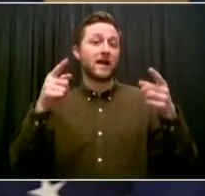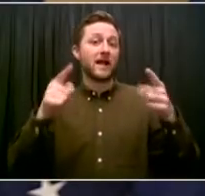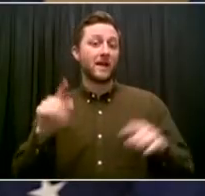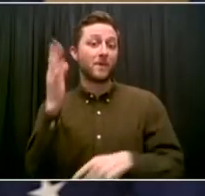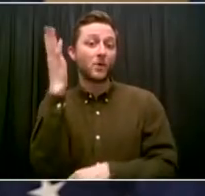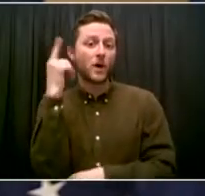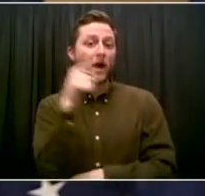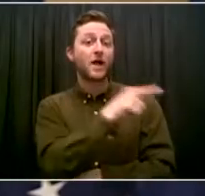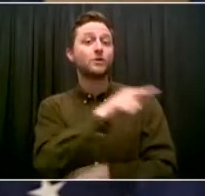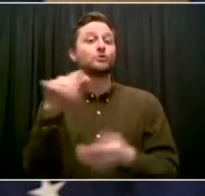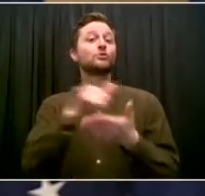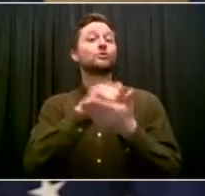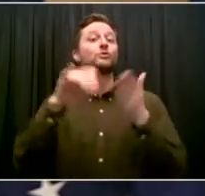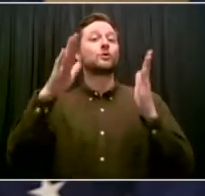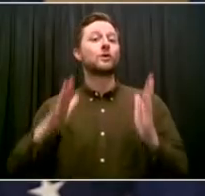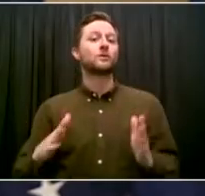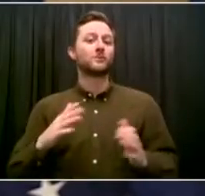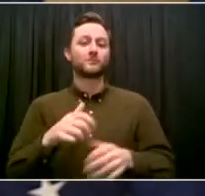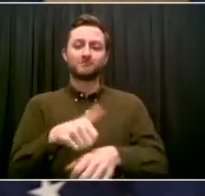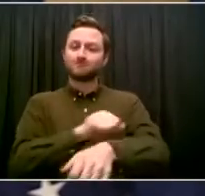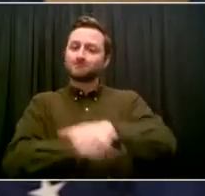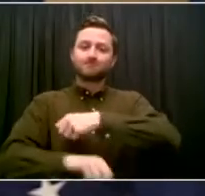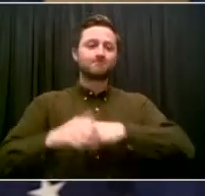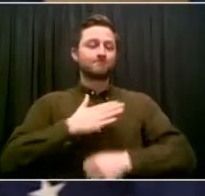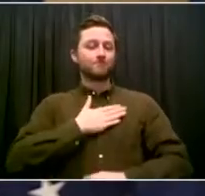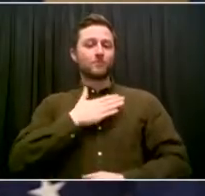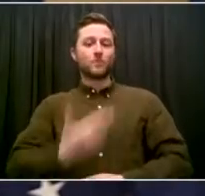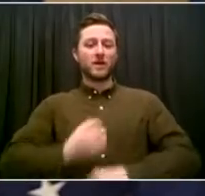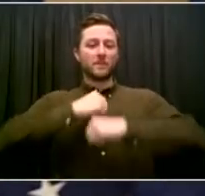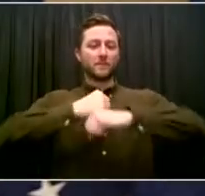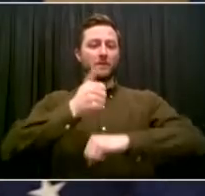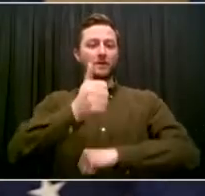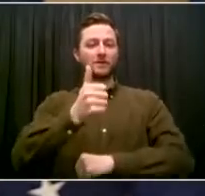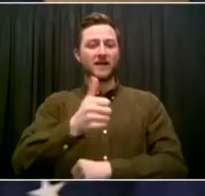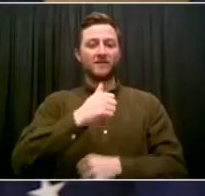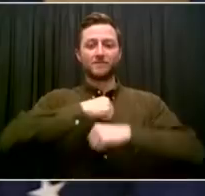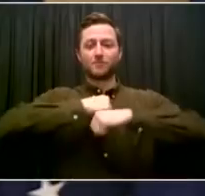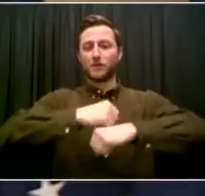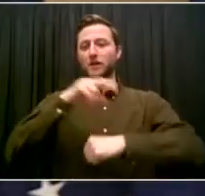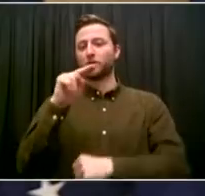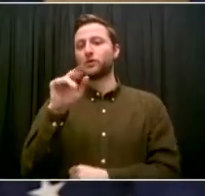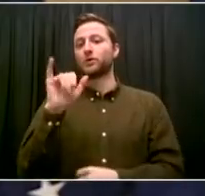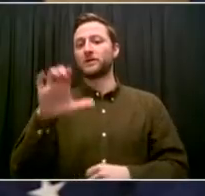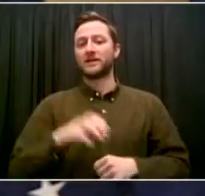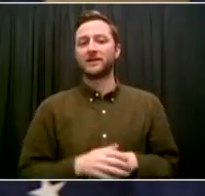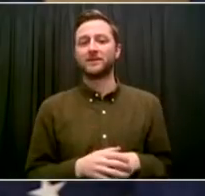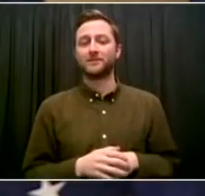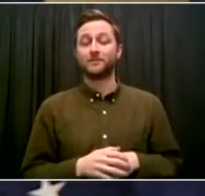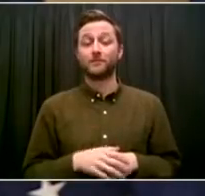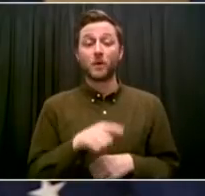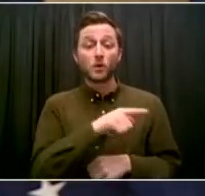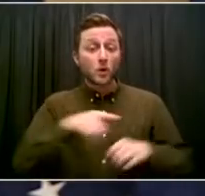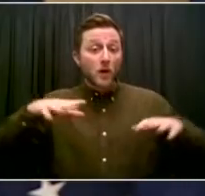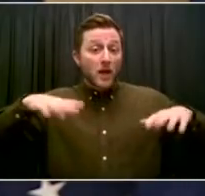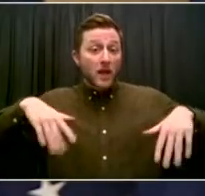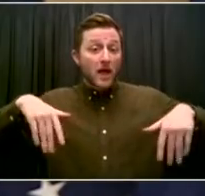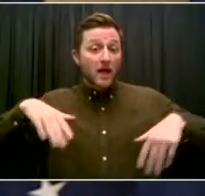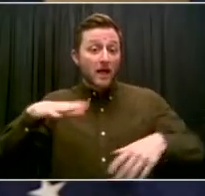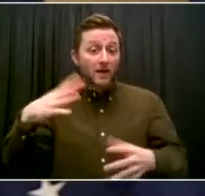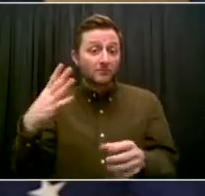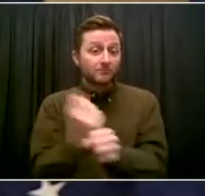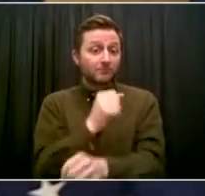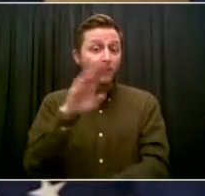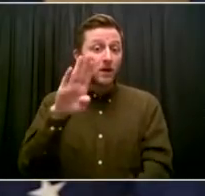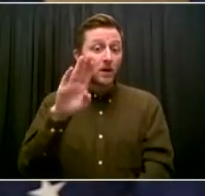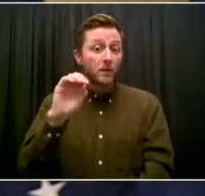city. Now it's time to stay up to date. If you haven't already gotten your booster dose, please join the over